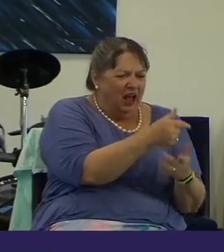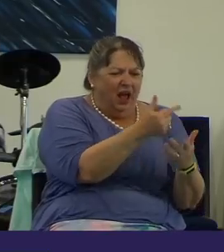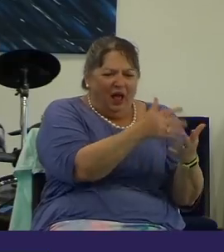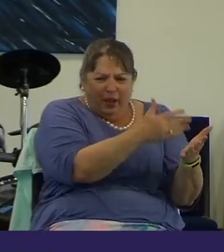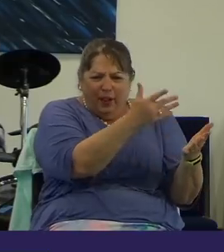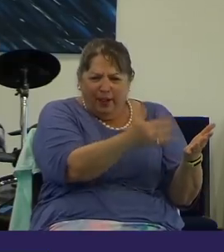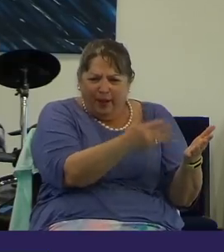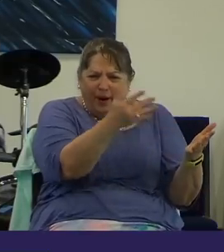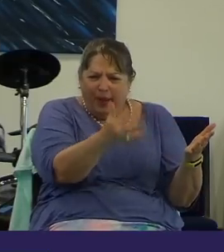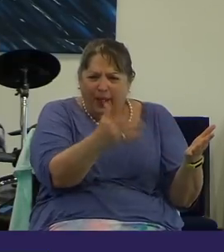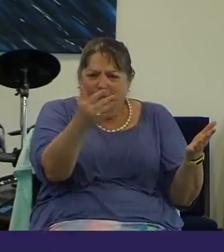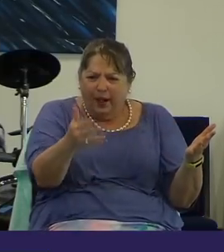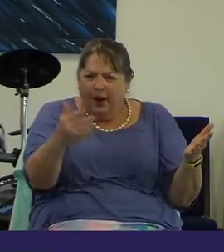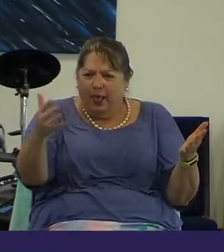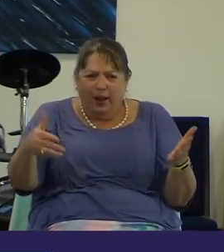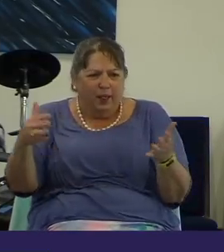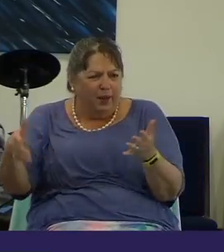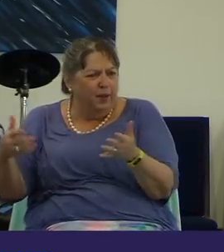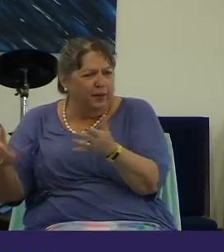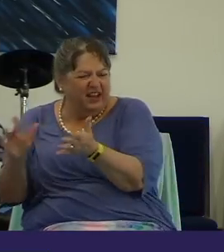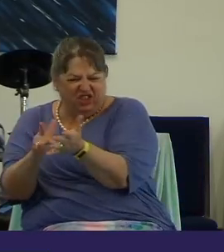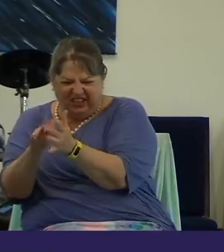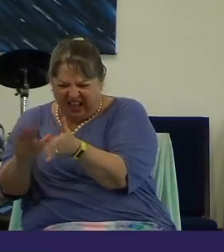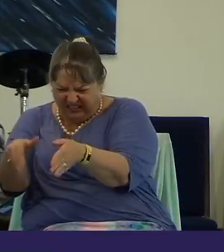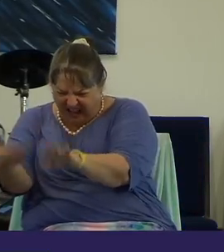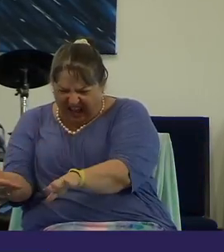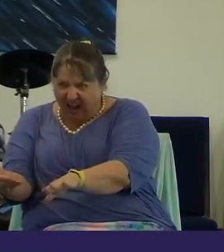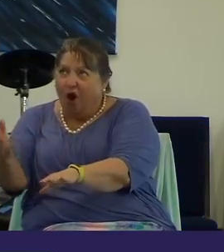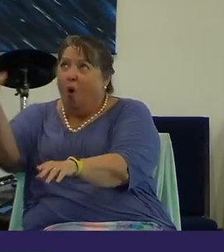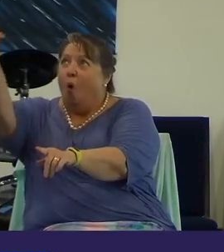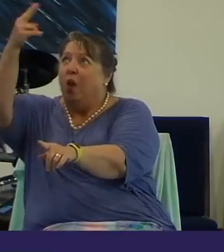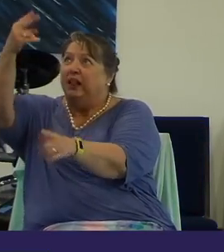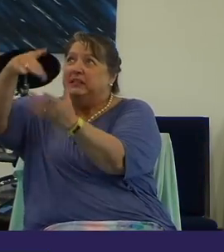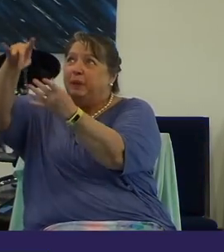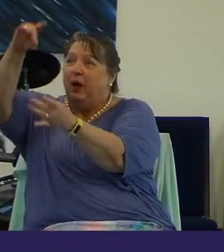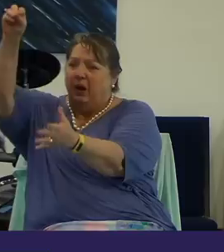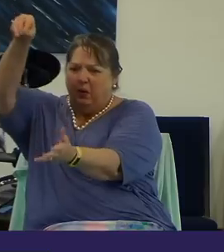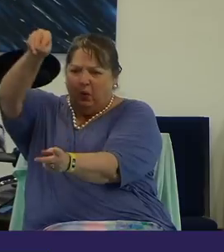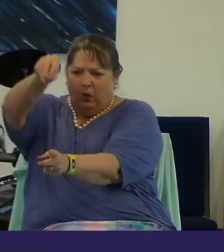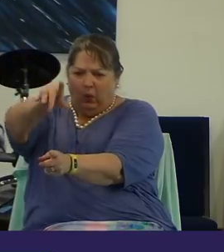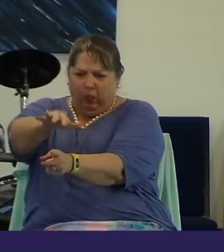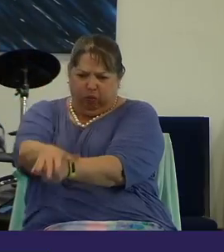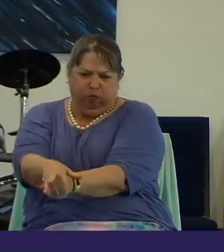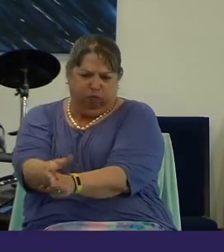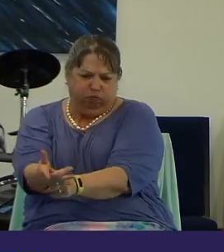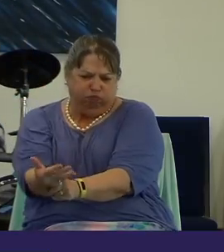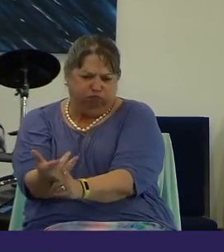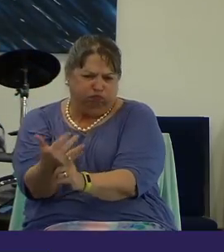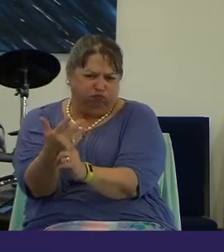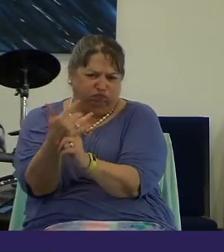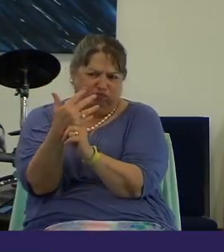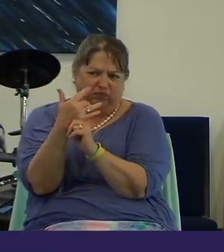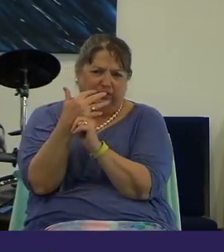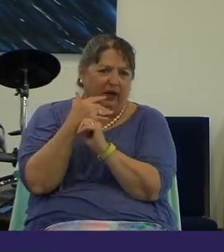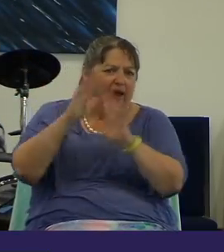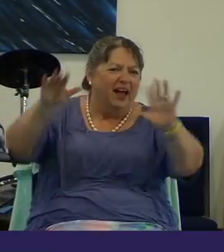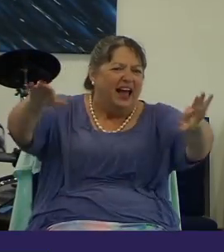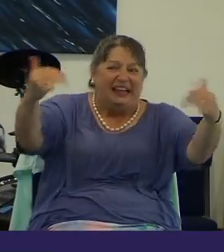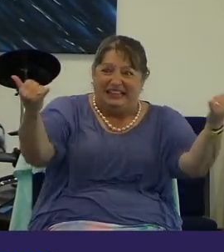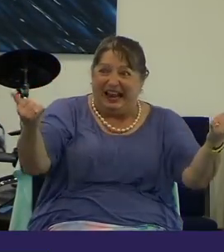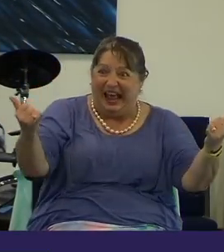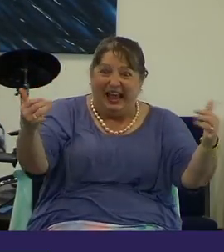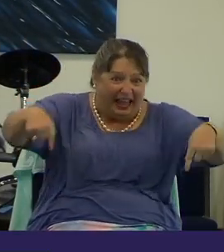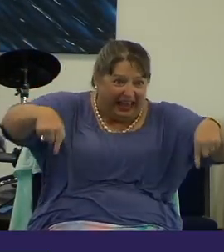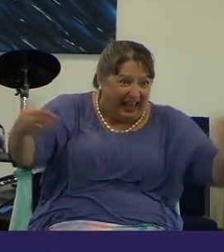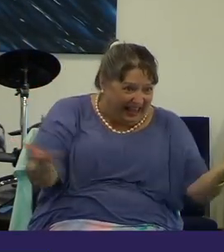raised Jesus from the dead. And I want you, please hear this. I want you to know that today, this morning, in this church, the resurrected Christ and